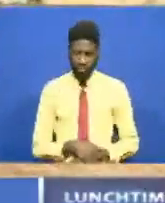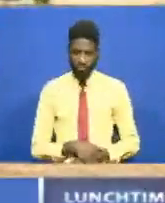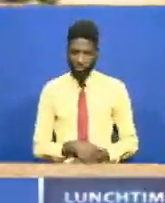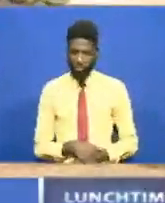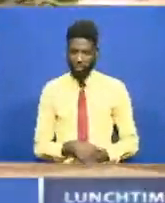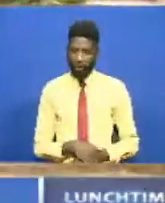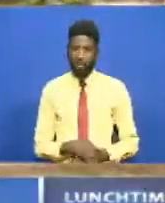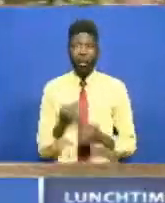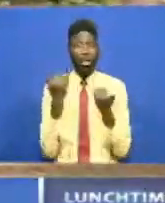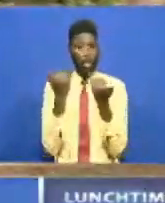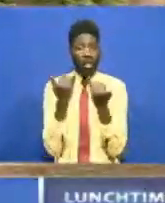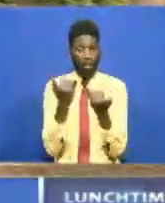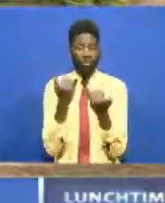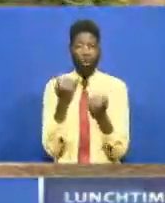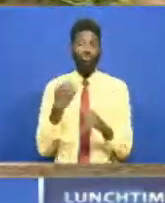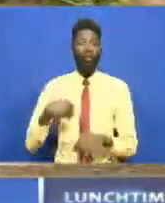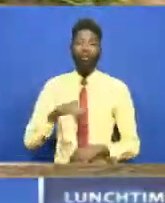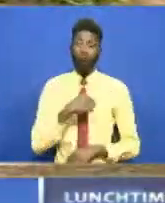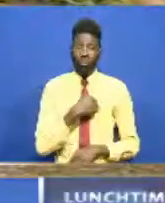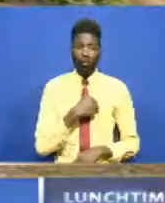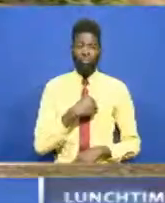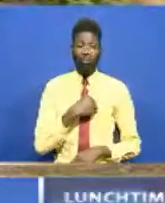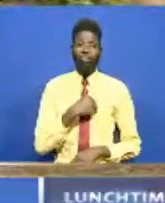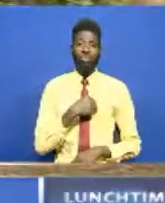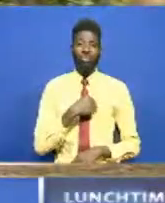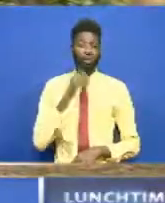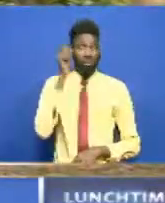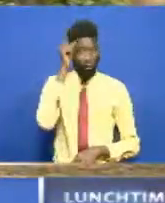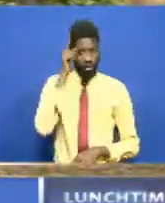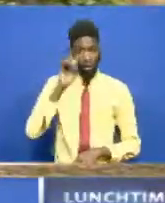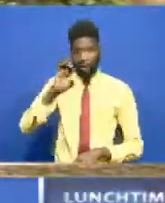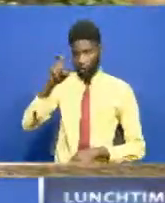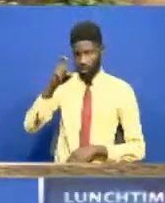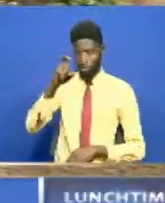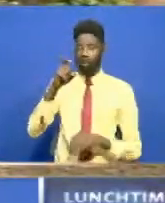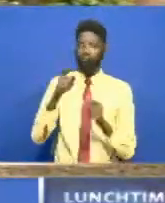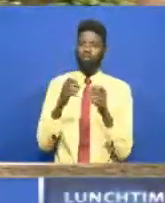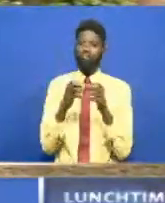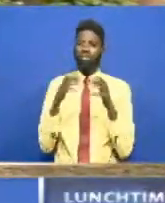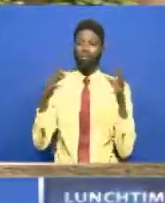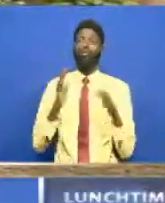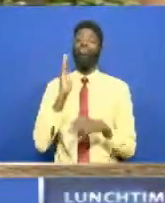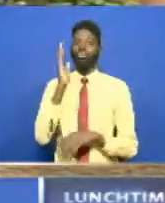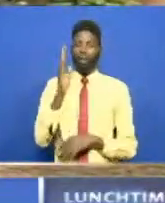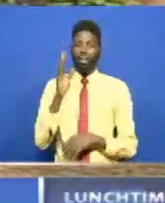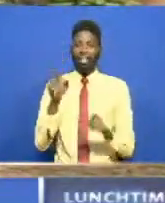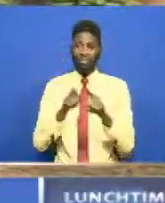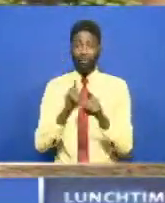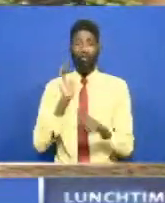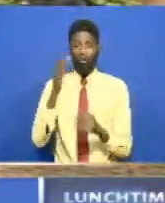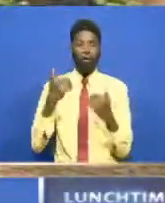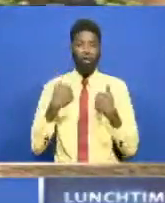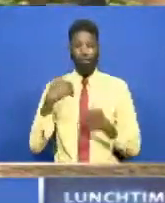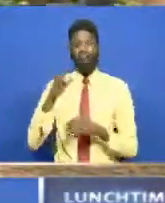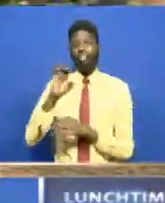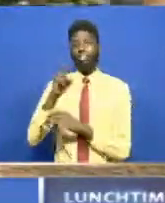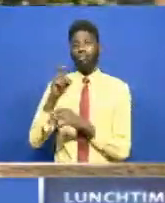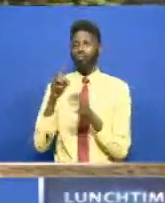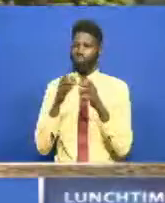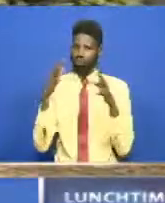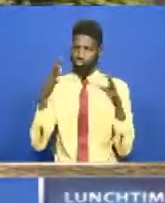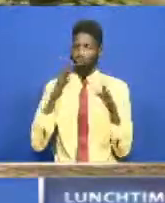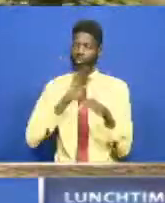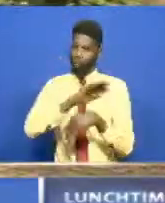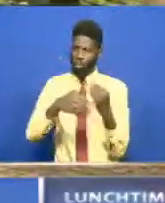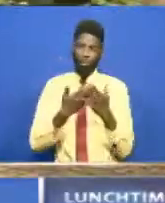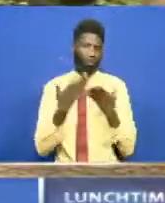expanding the executive, and I like the fact that we are going to have a wider executive where everyone will be on board, and